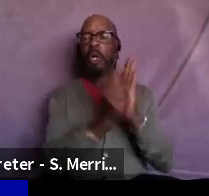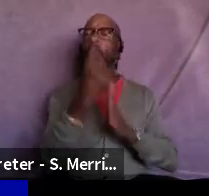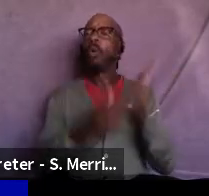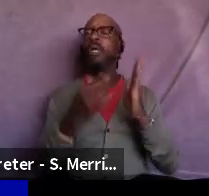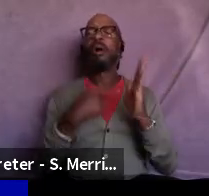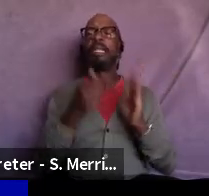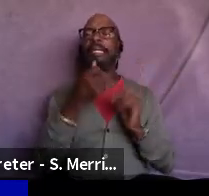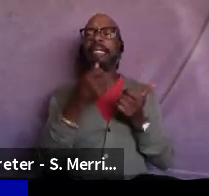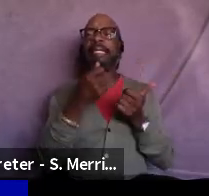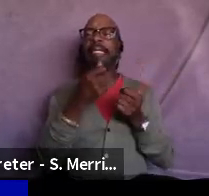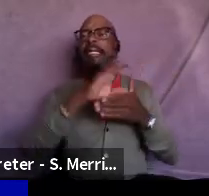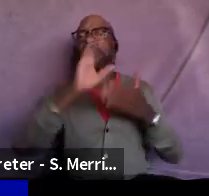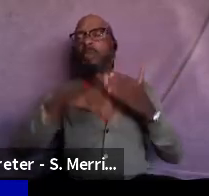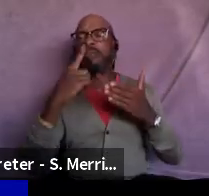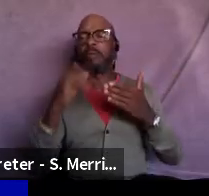these scenarios?